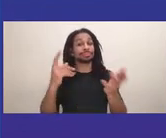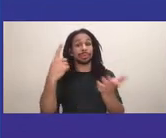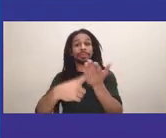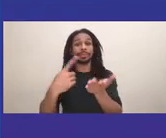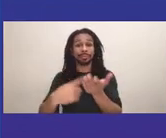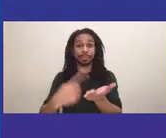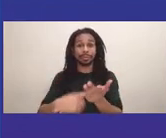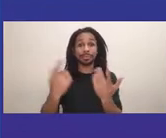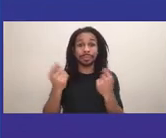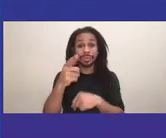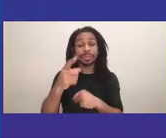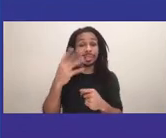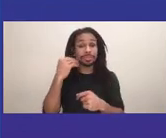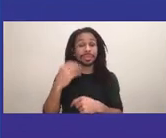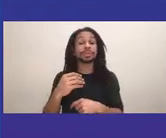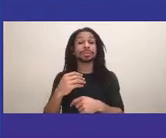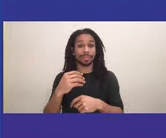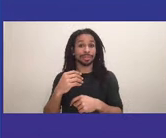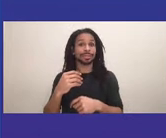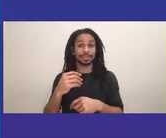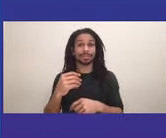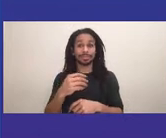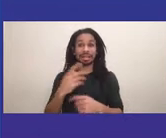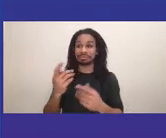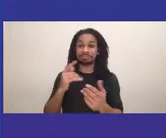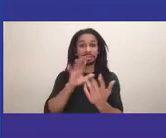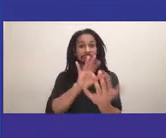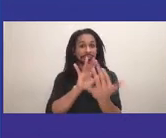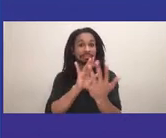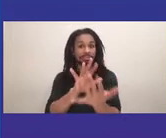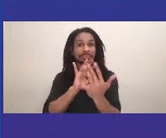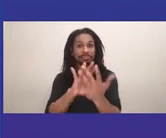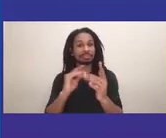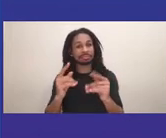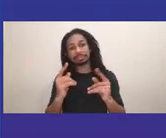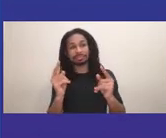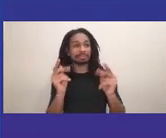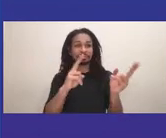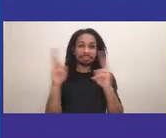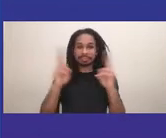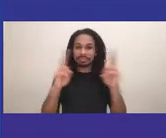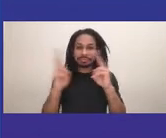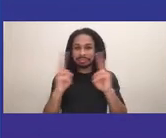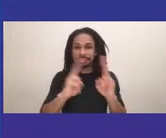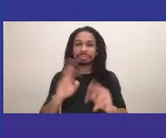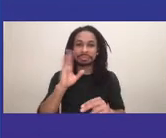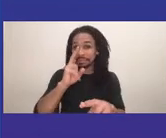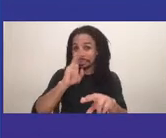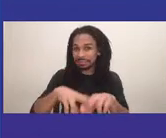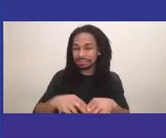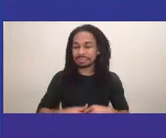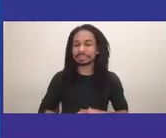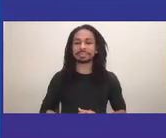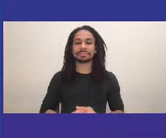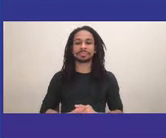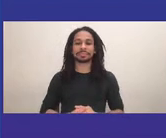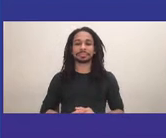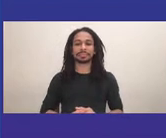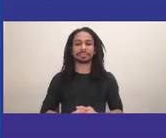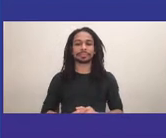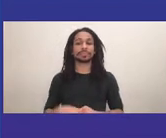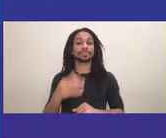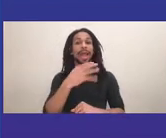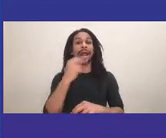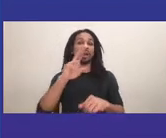hear from other people about what they've experienced. So to have some of that kind of crosstalk and cross dialogue. And then, of